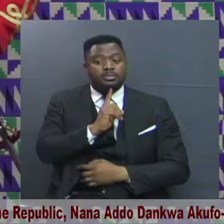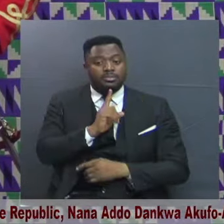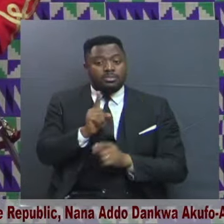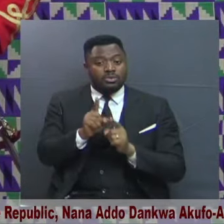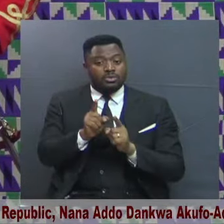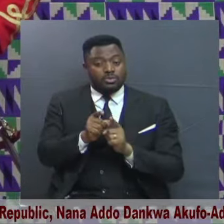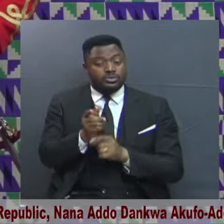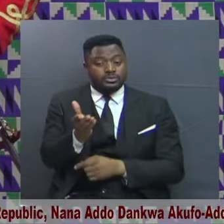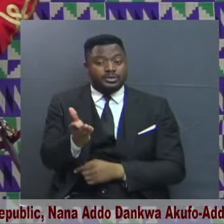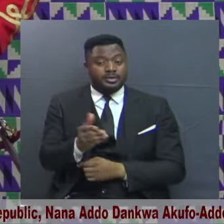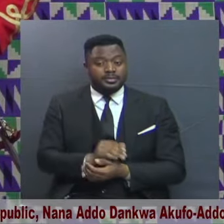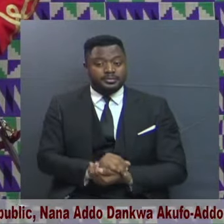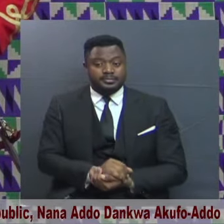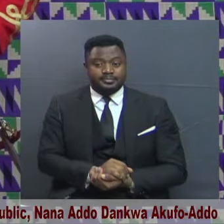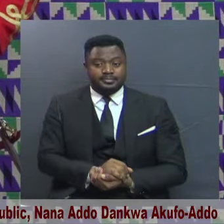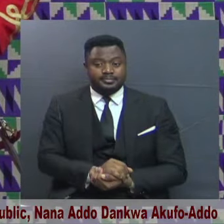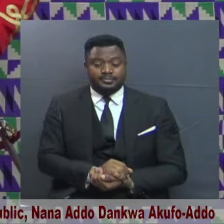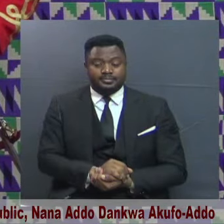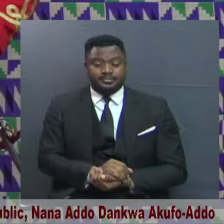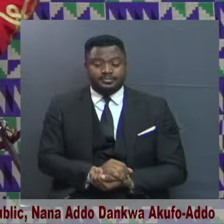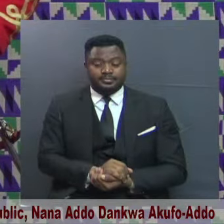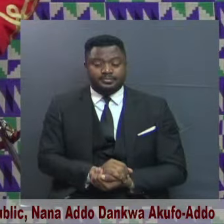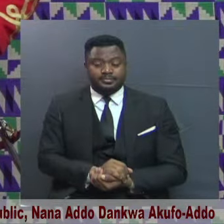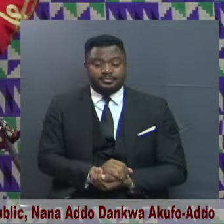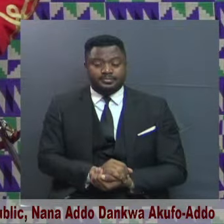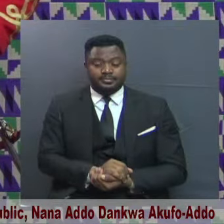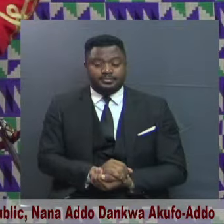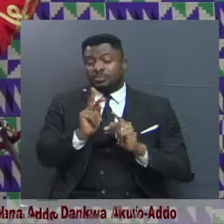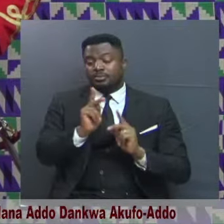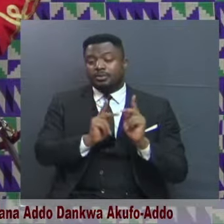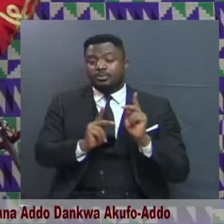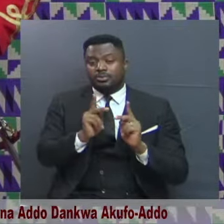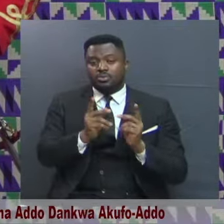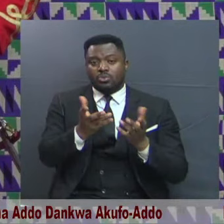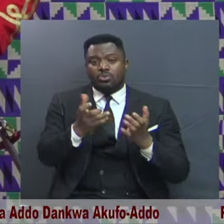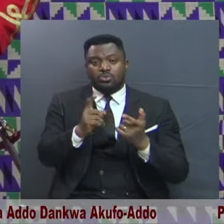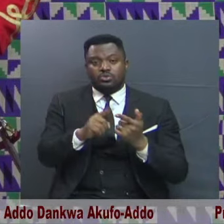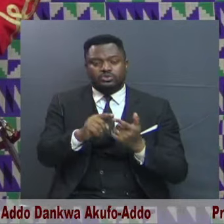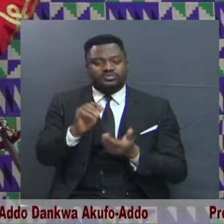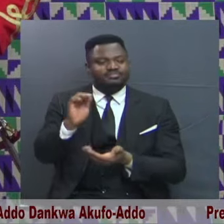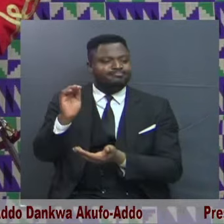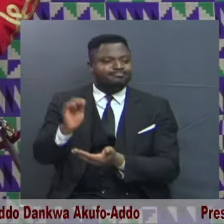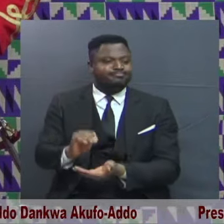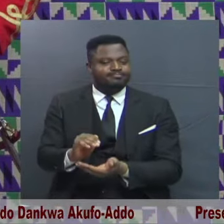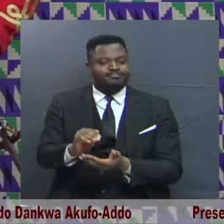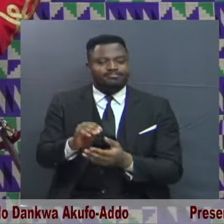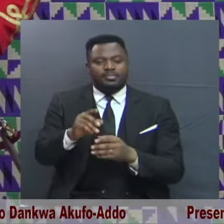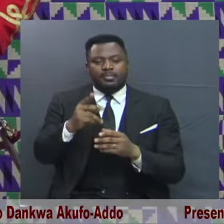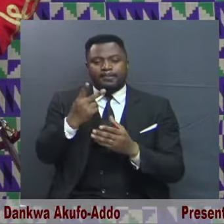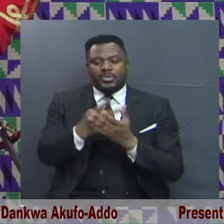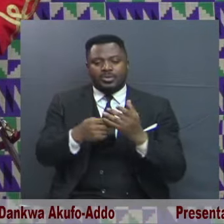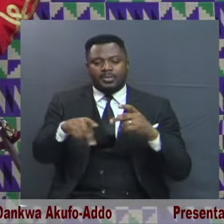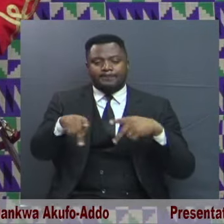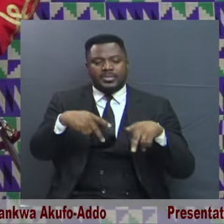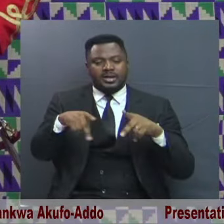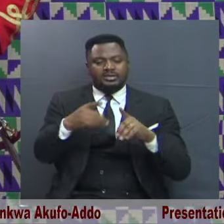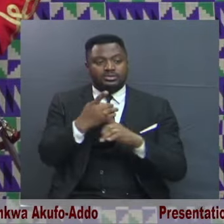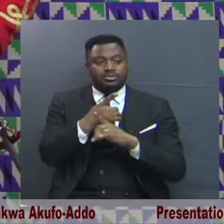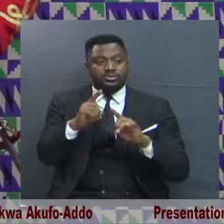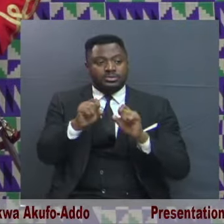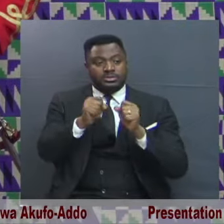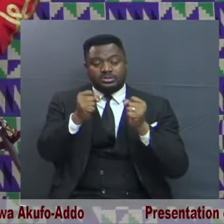also on the line especially with some people wanting to undermine the multi-party democratic system